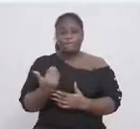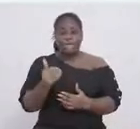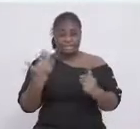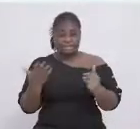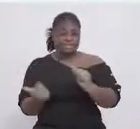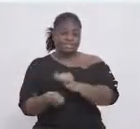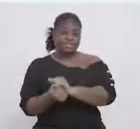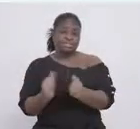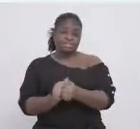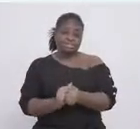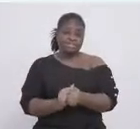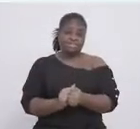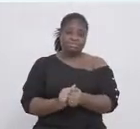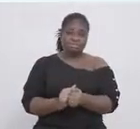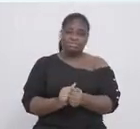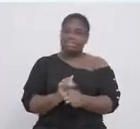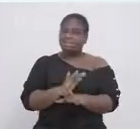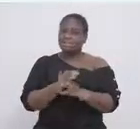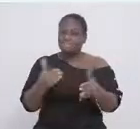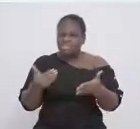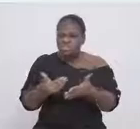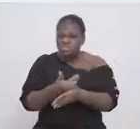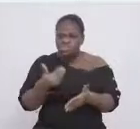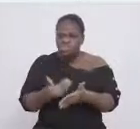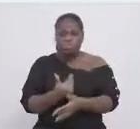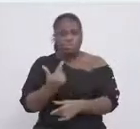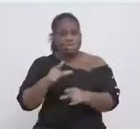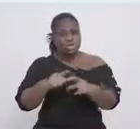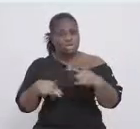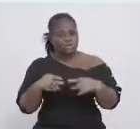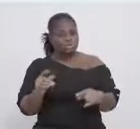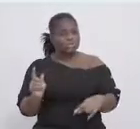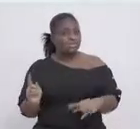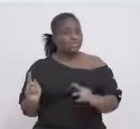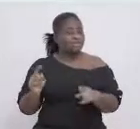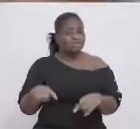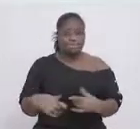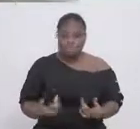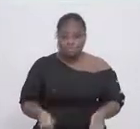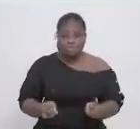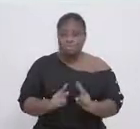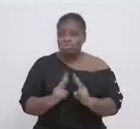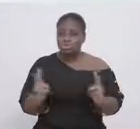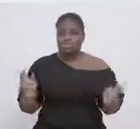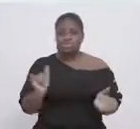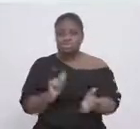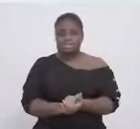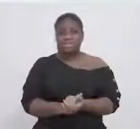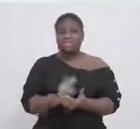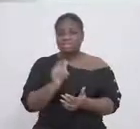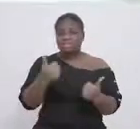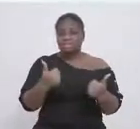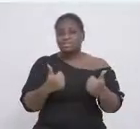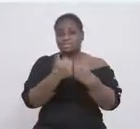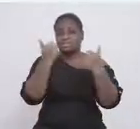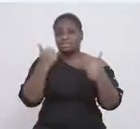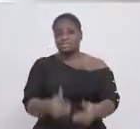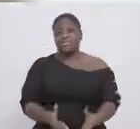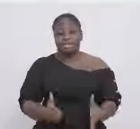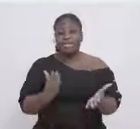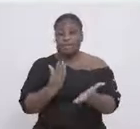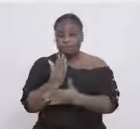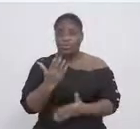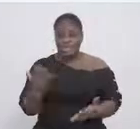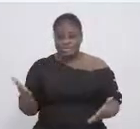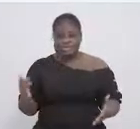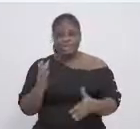are changing, because there are new programming languages coming up, new frameworks coming up. So yes, so that I think is the challenge. They're on the right path,